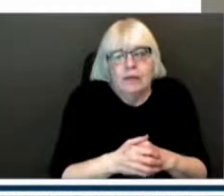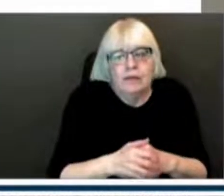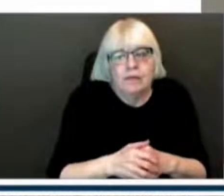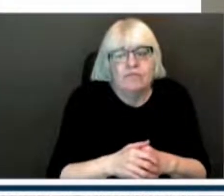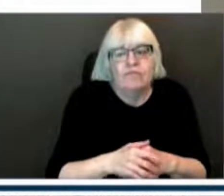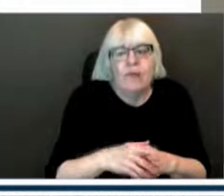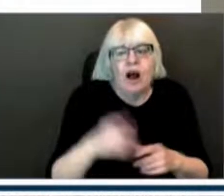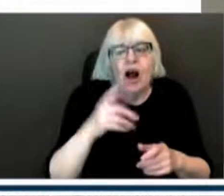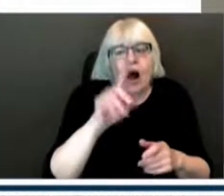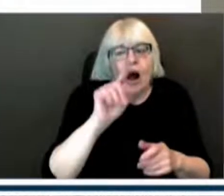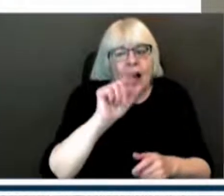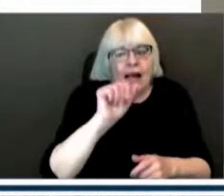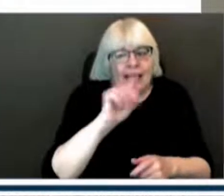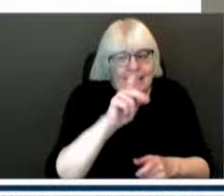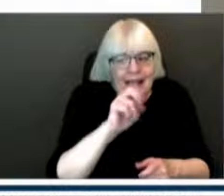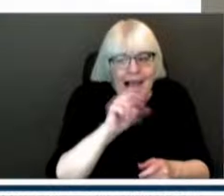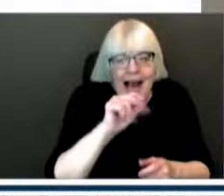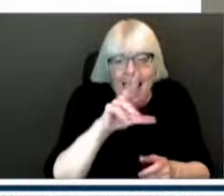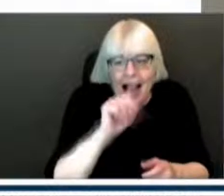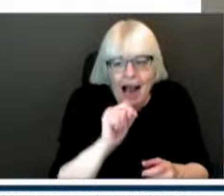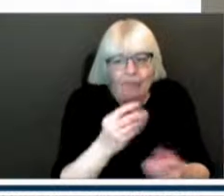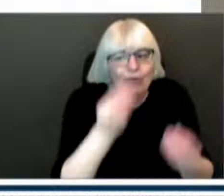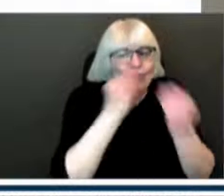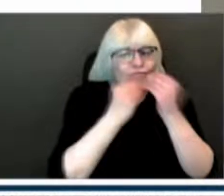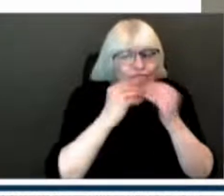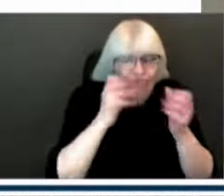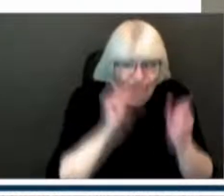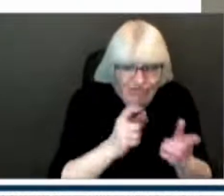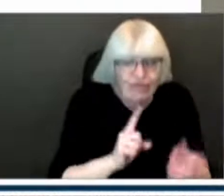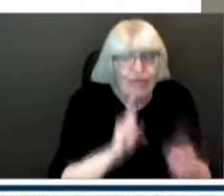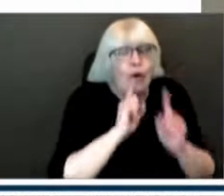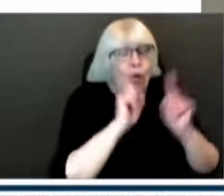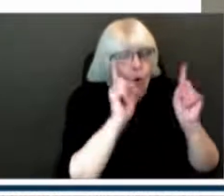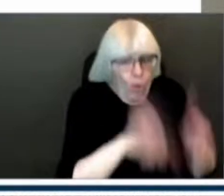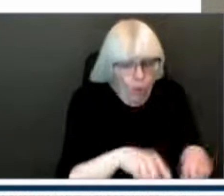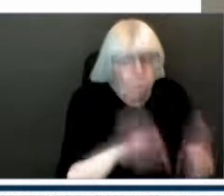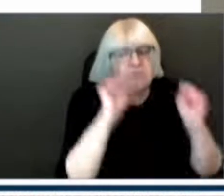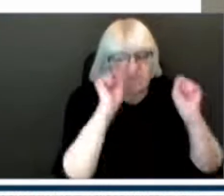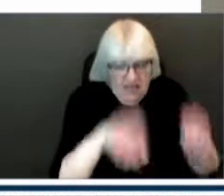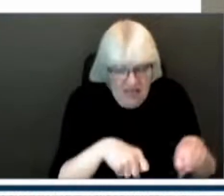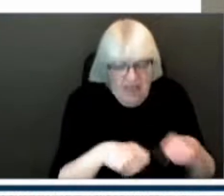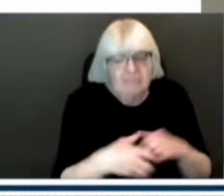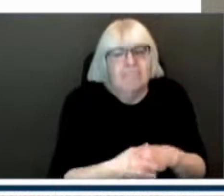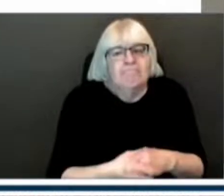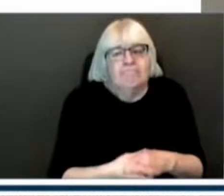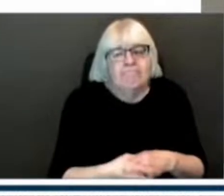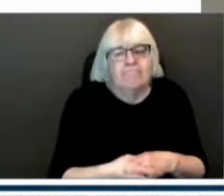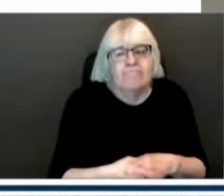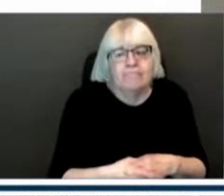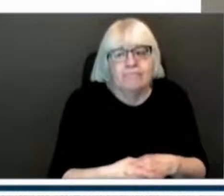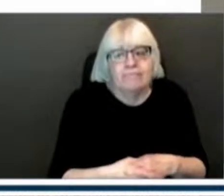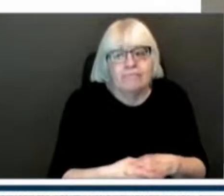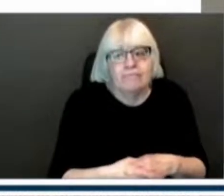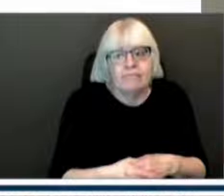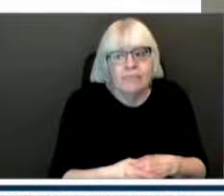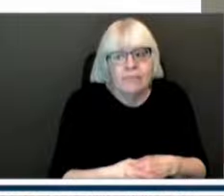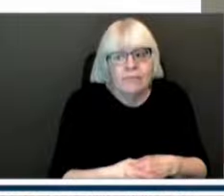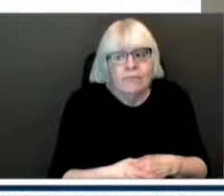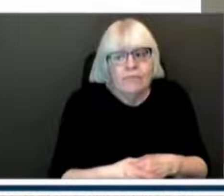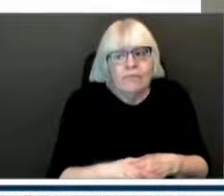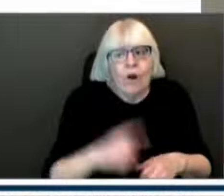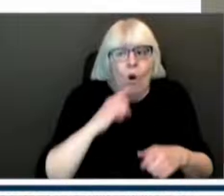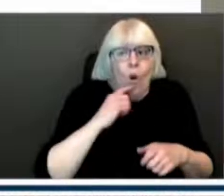performers that follow the limits for arts and culture participants, those are performers within a licensed